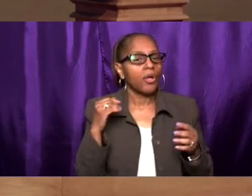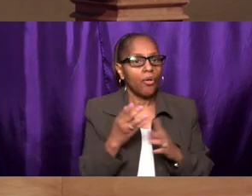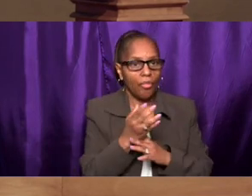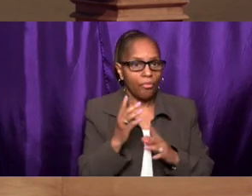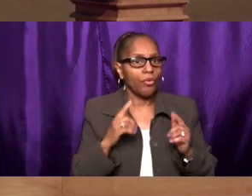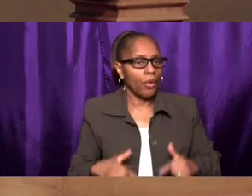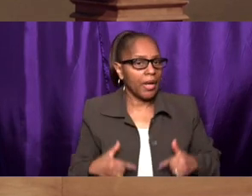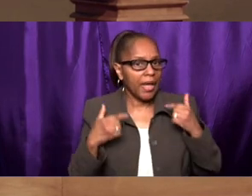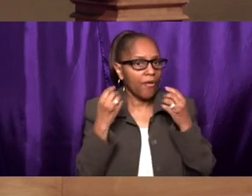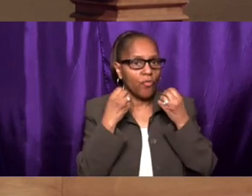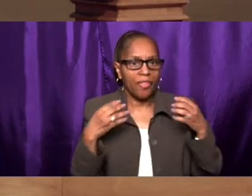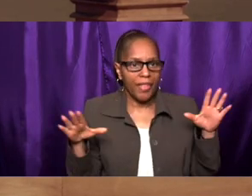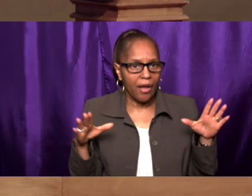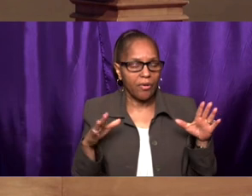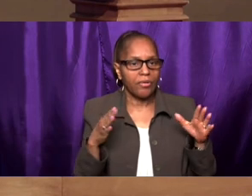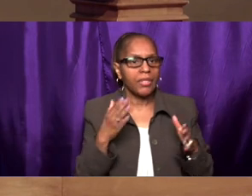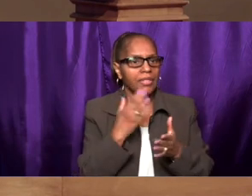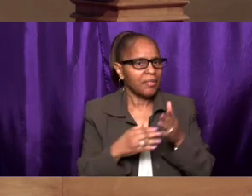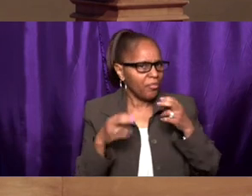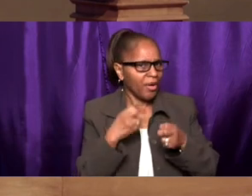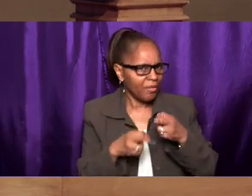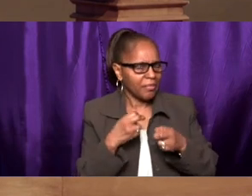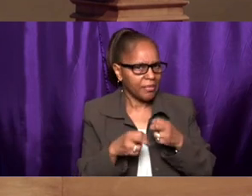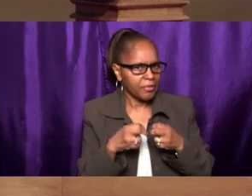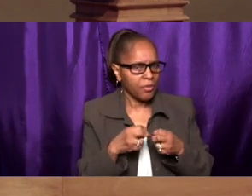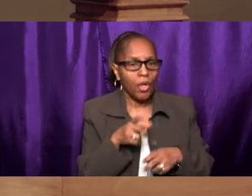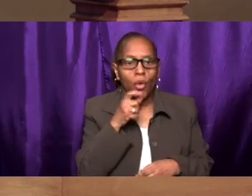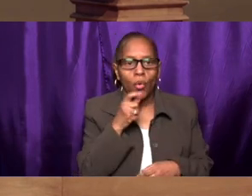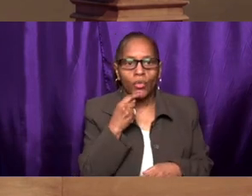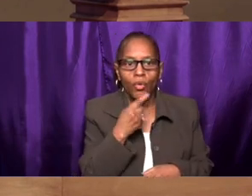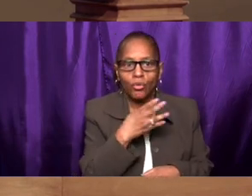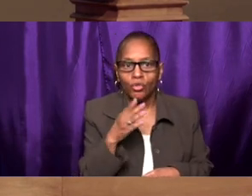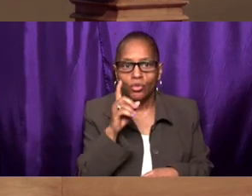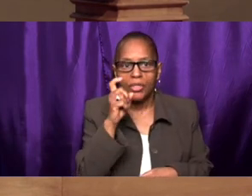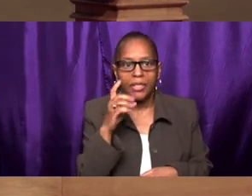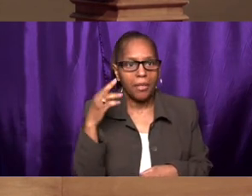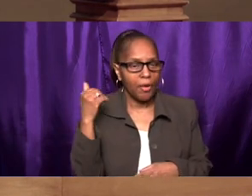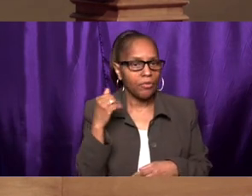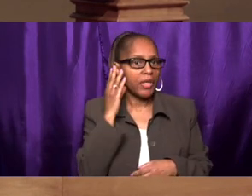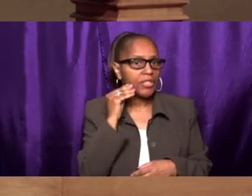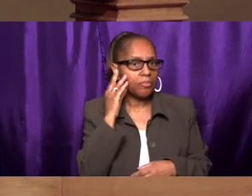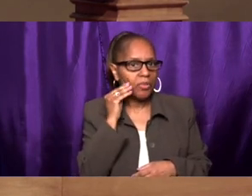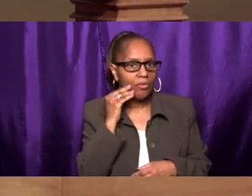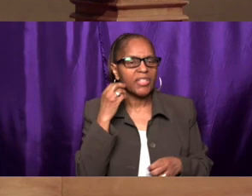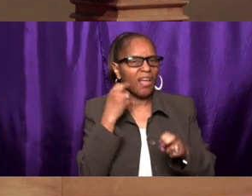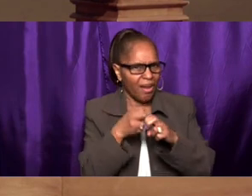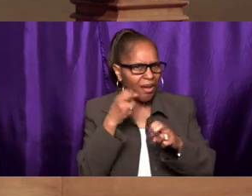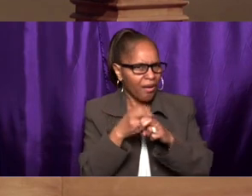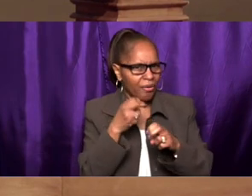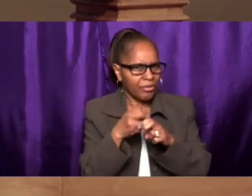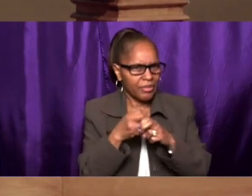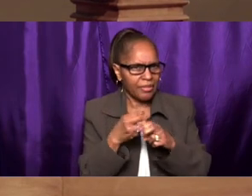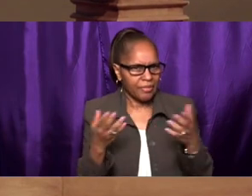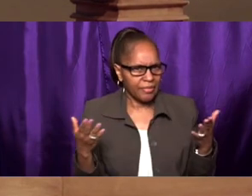life without some breakthrough hell? Who told you you ain't supposed to experience hardships? Who told